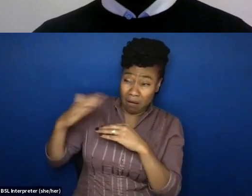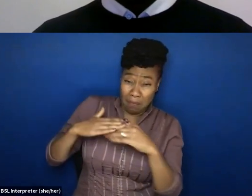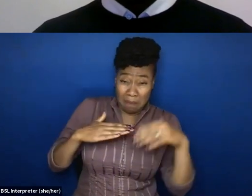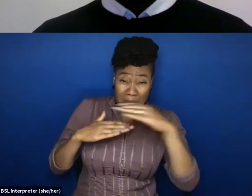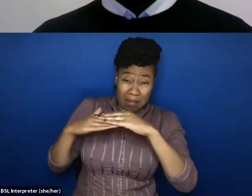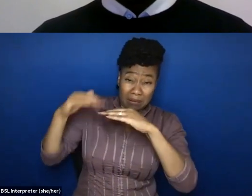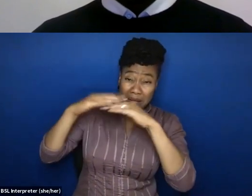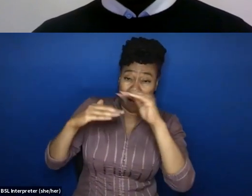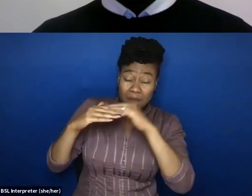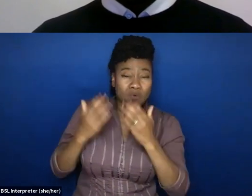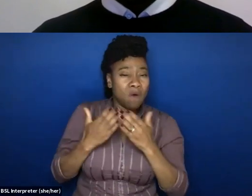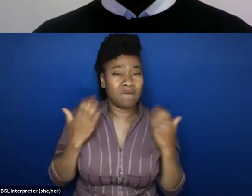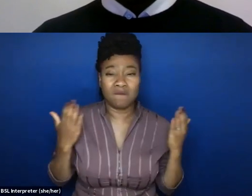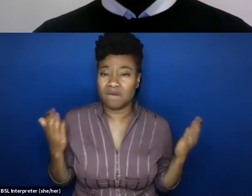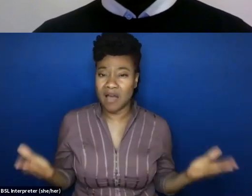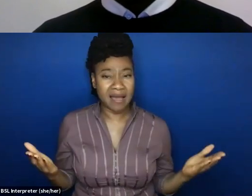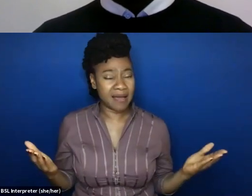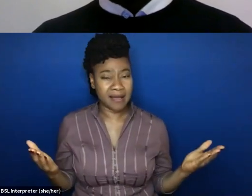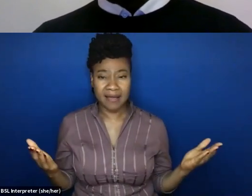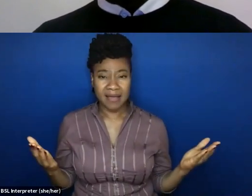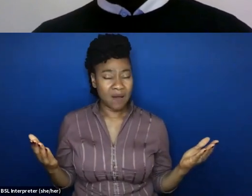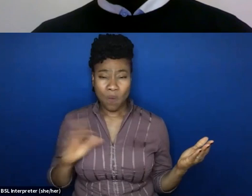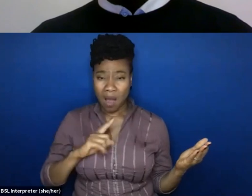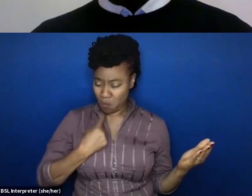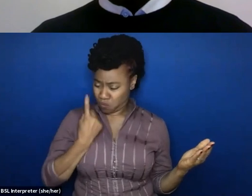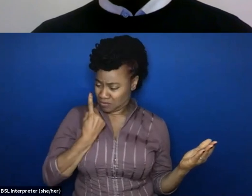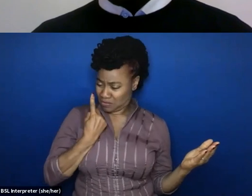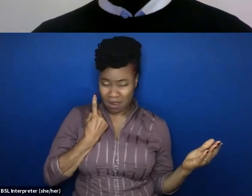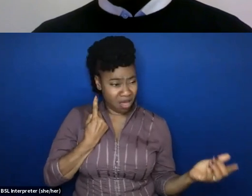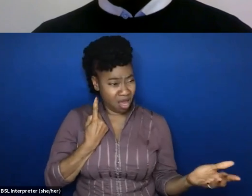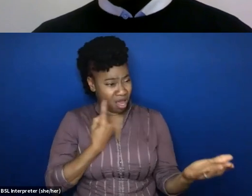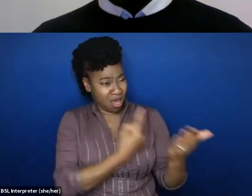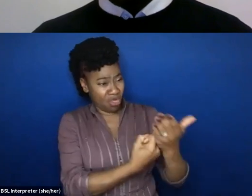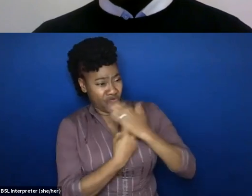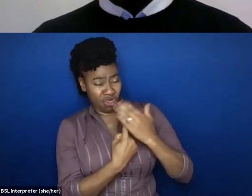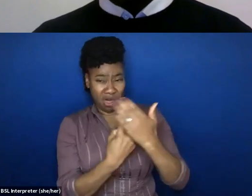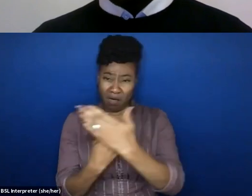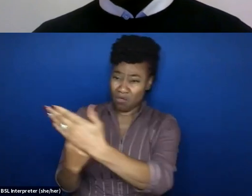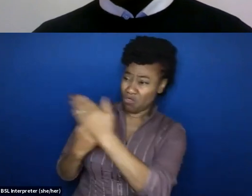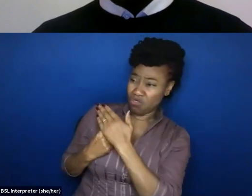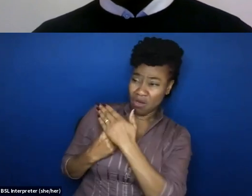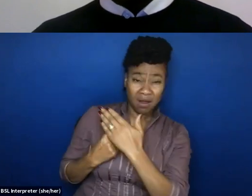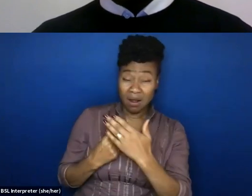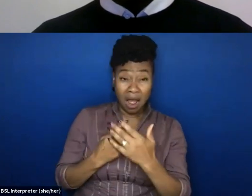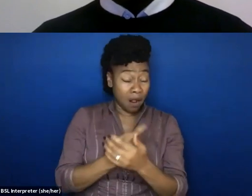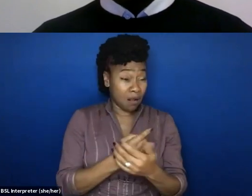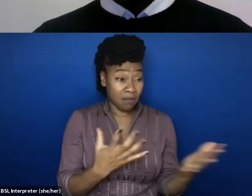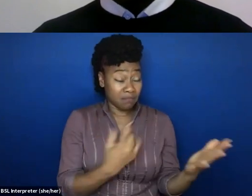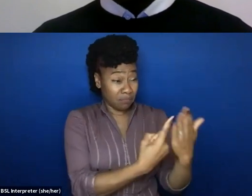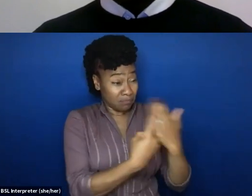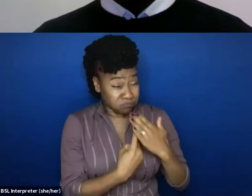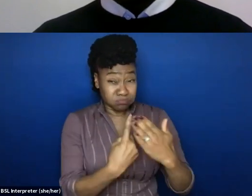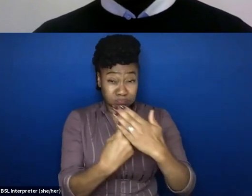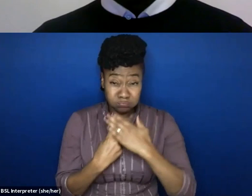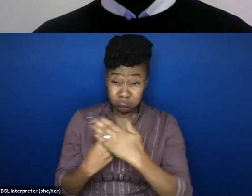battle. It's a two against one battle, more than two, the issues that we have to face, you know. And it